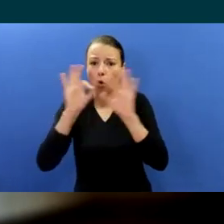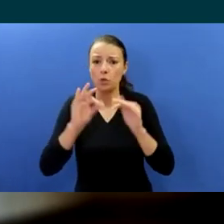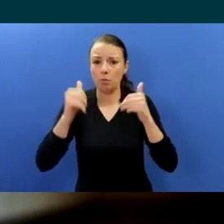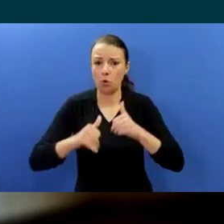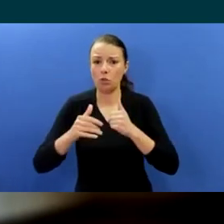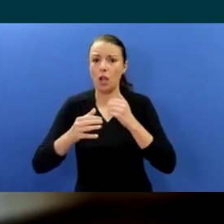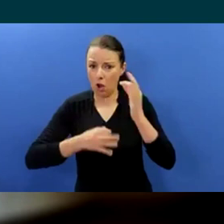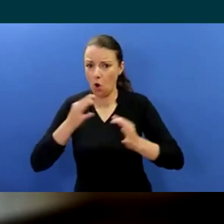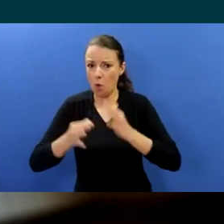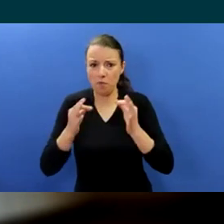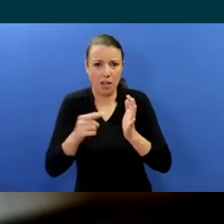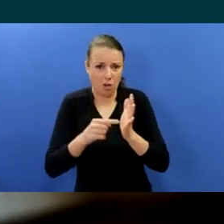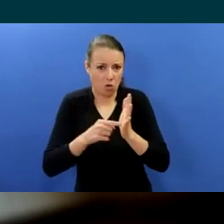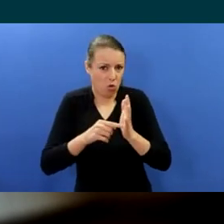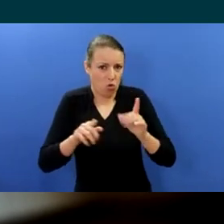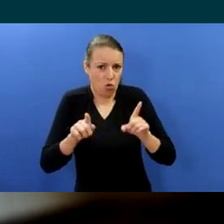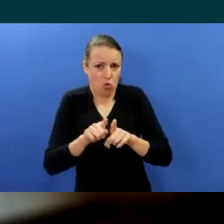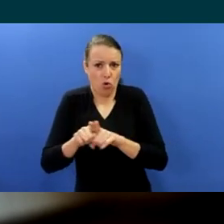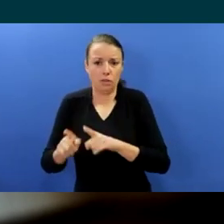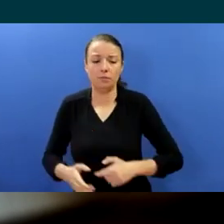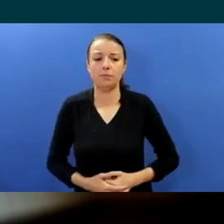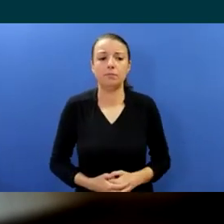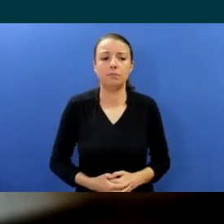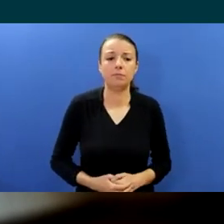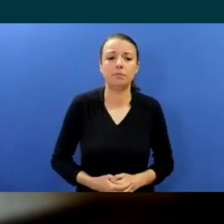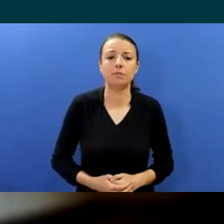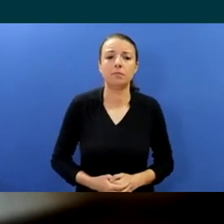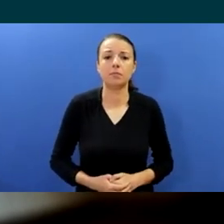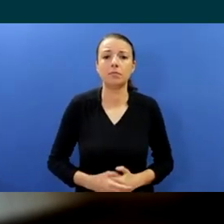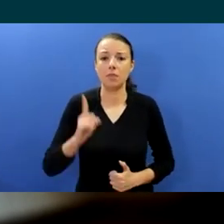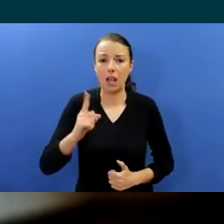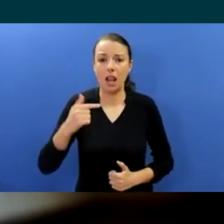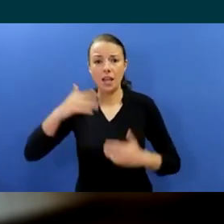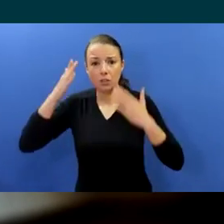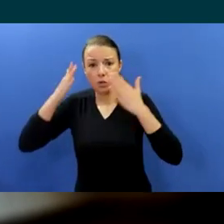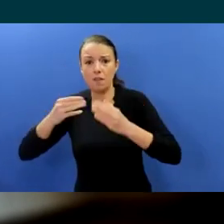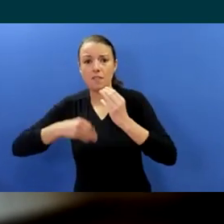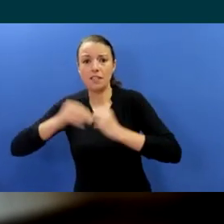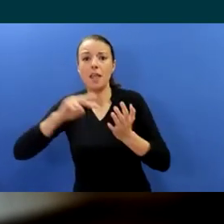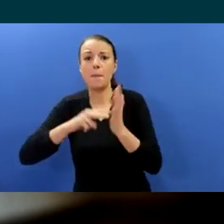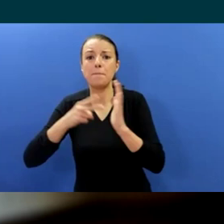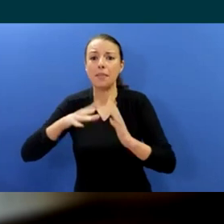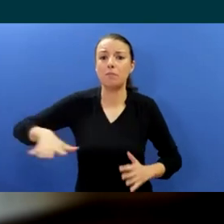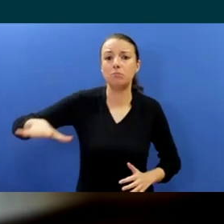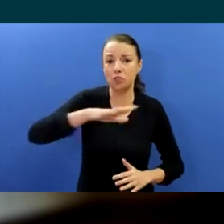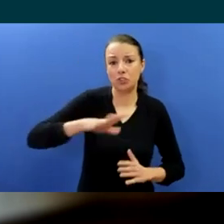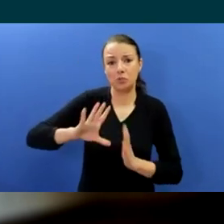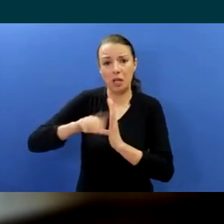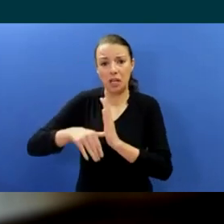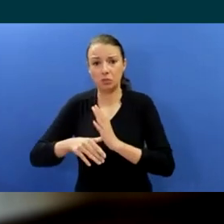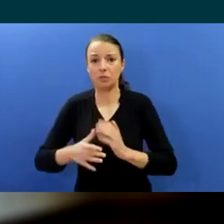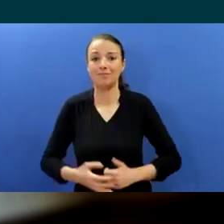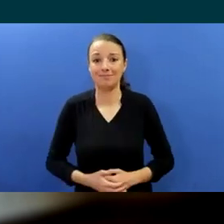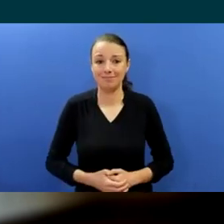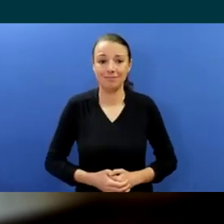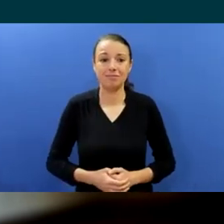knowledge lies more within urban planning. So it's a complex topic. Let's say